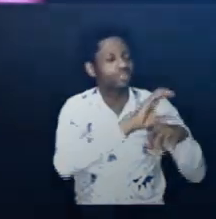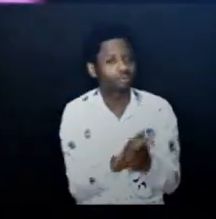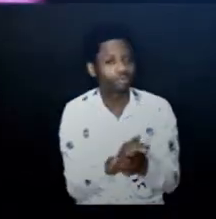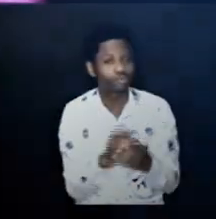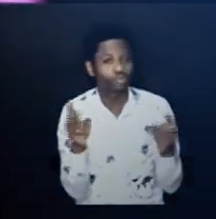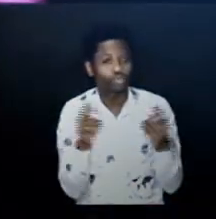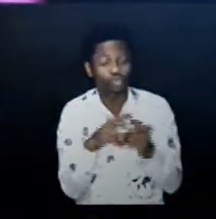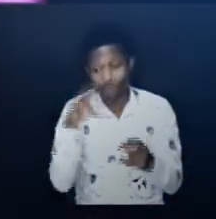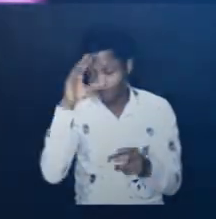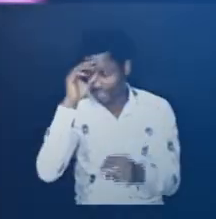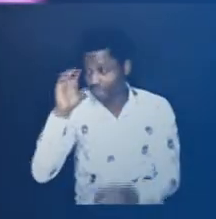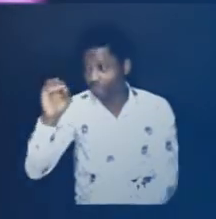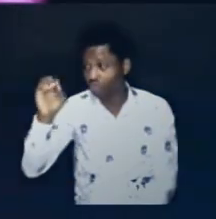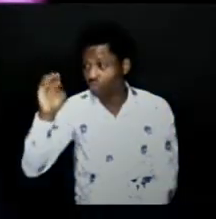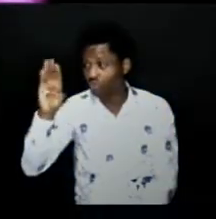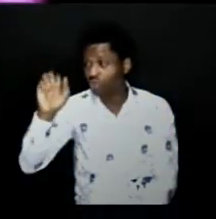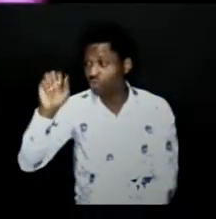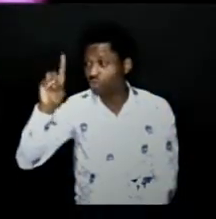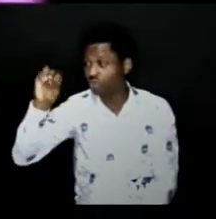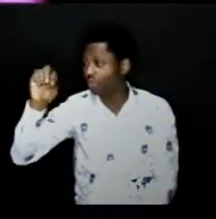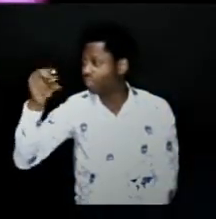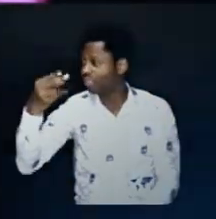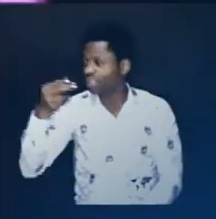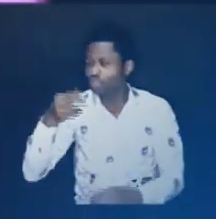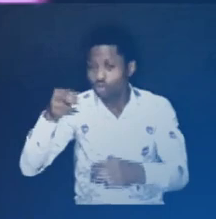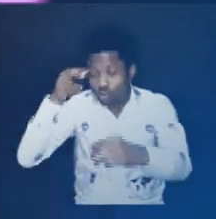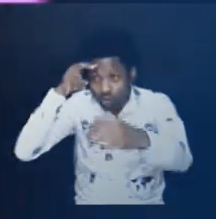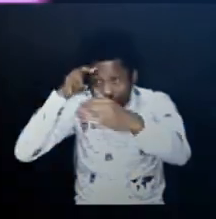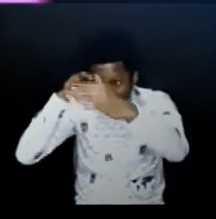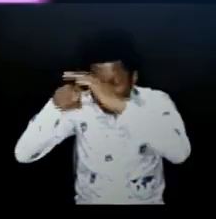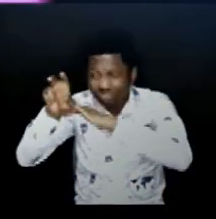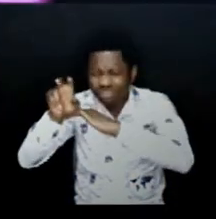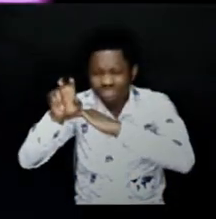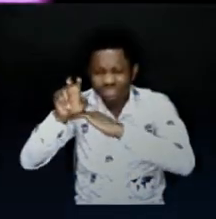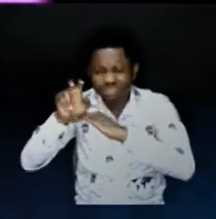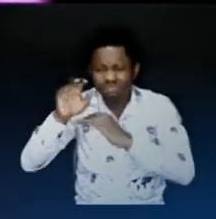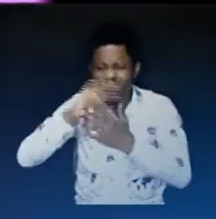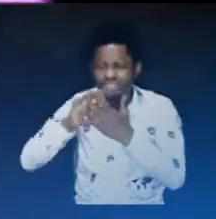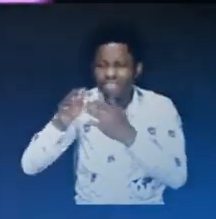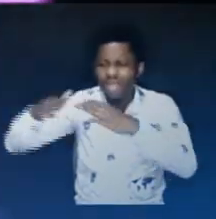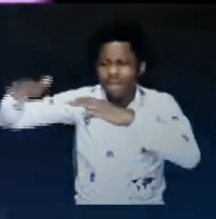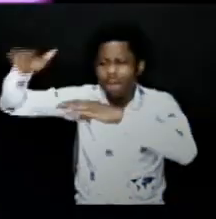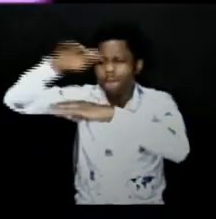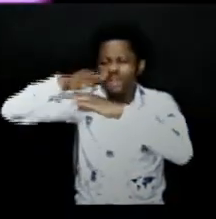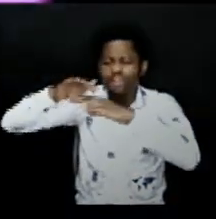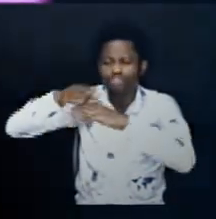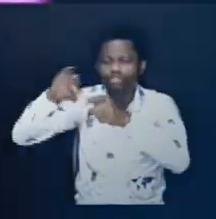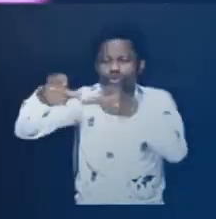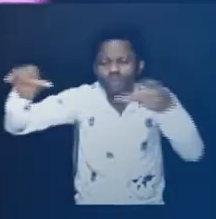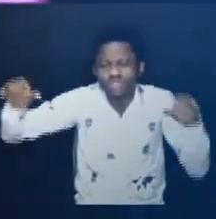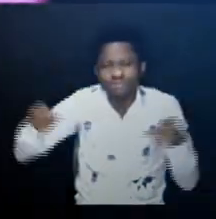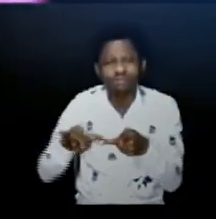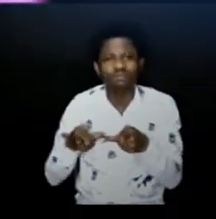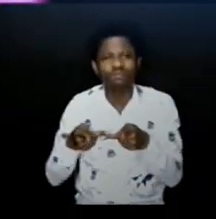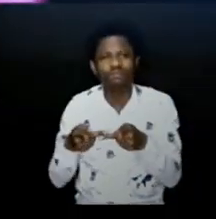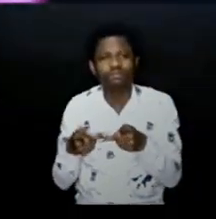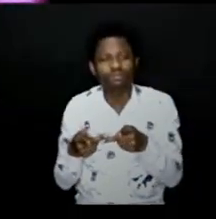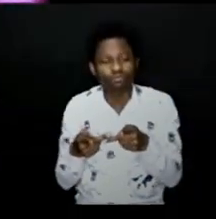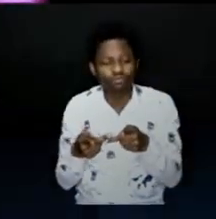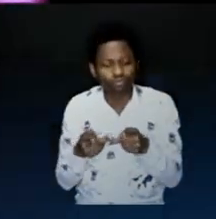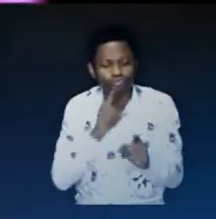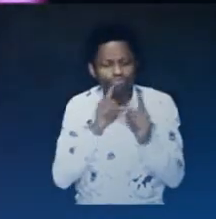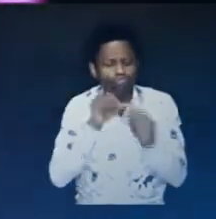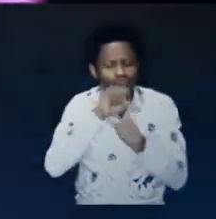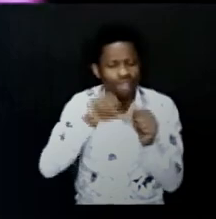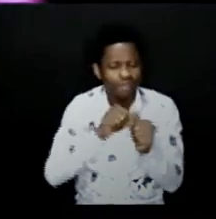Obadiah's prophecy was beyond his horizon. Enti Obadiah he was talking about the